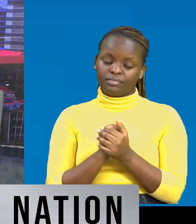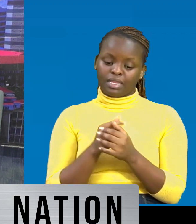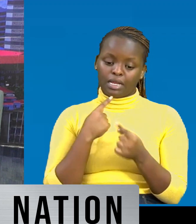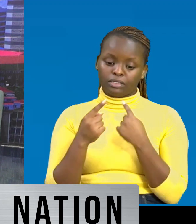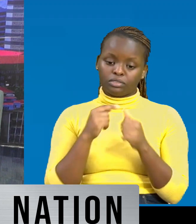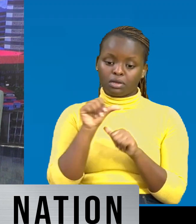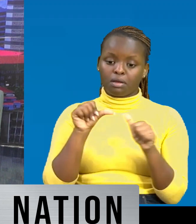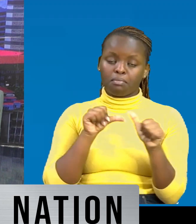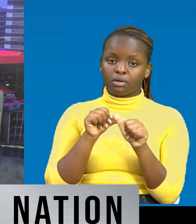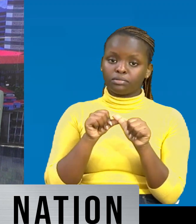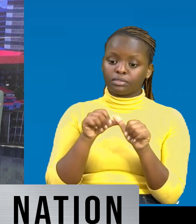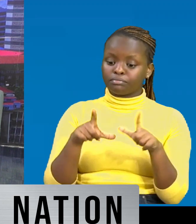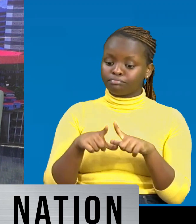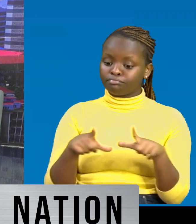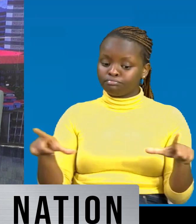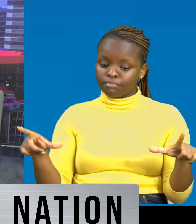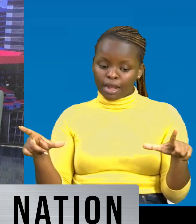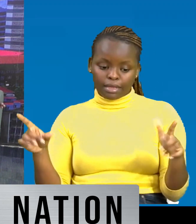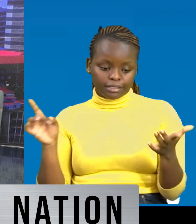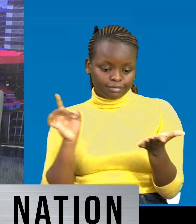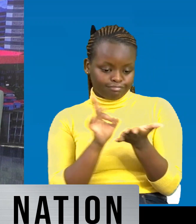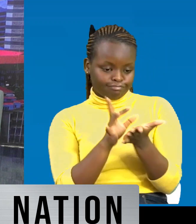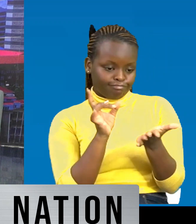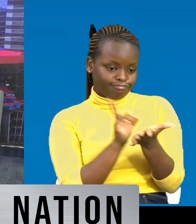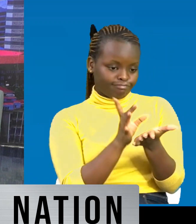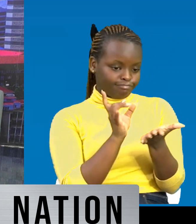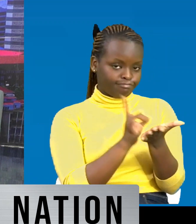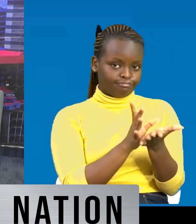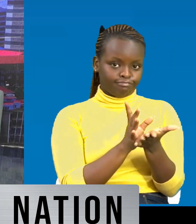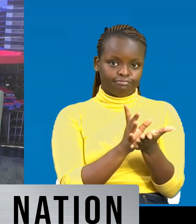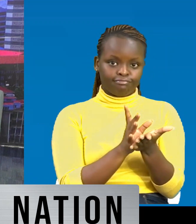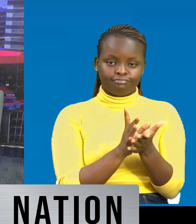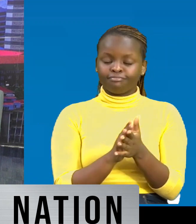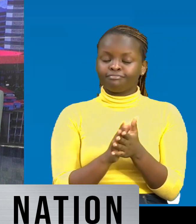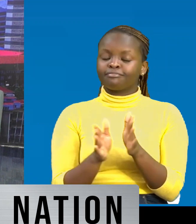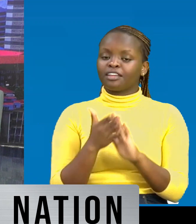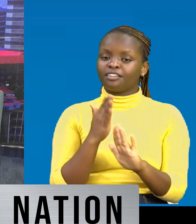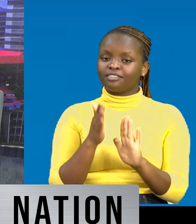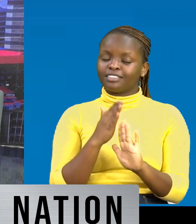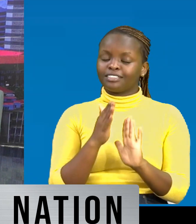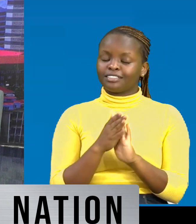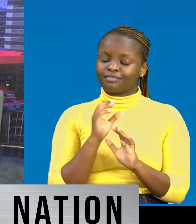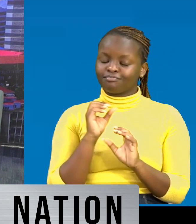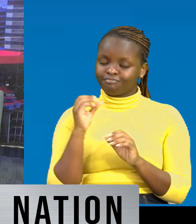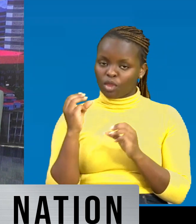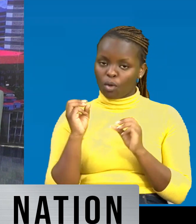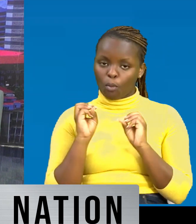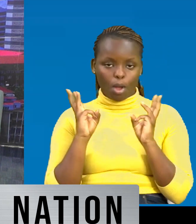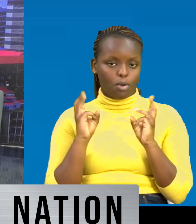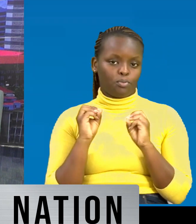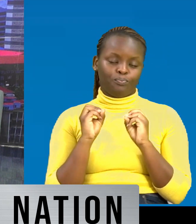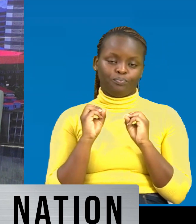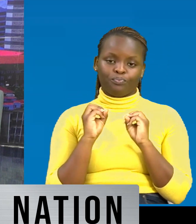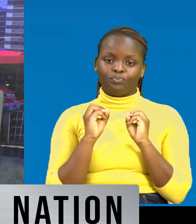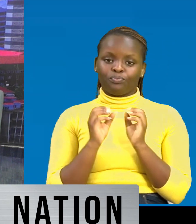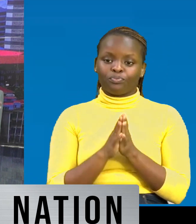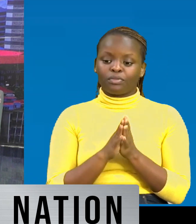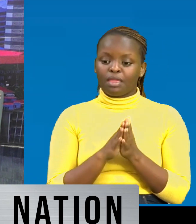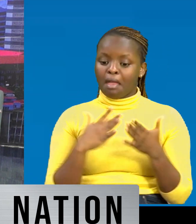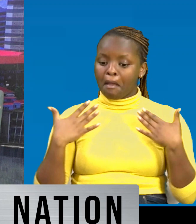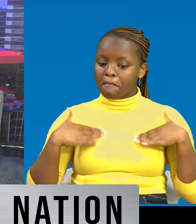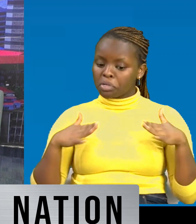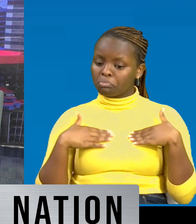about the land evictions a bit first. Wow, John. Wow. People being moved out